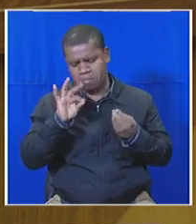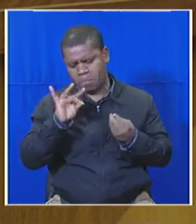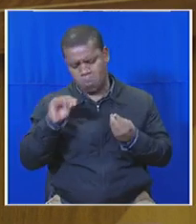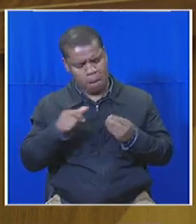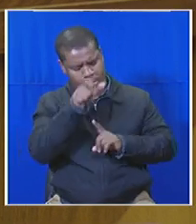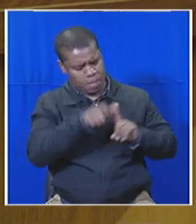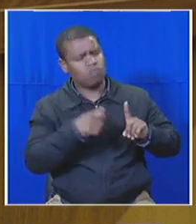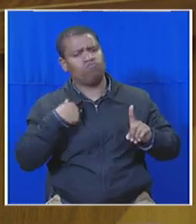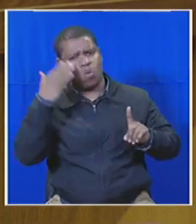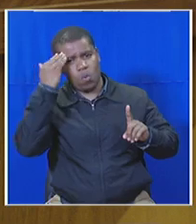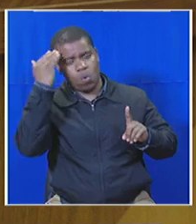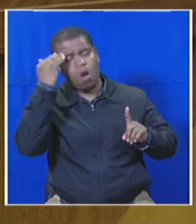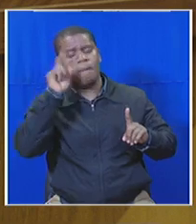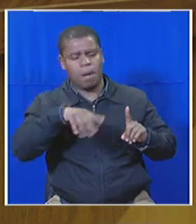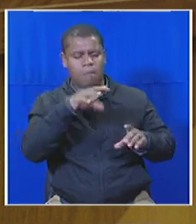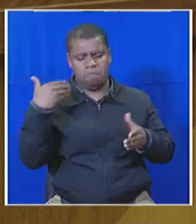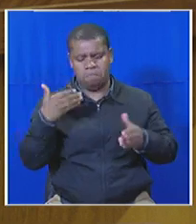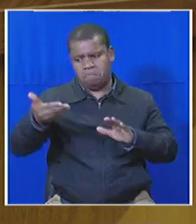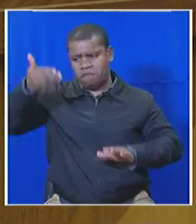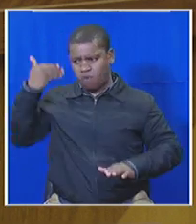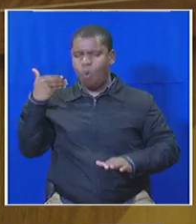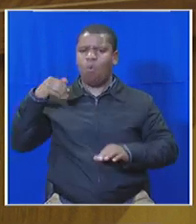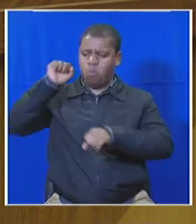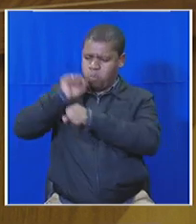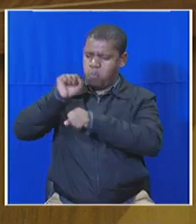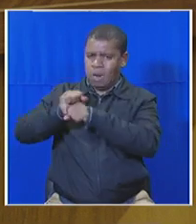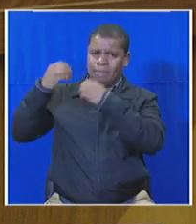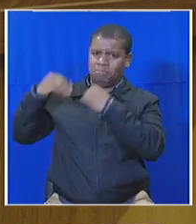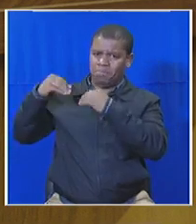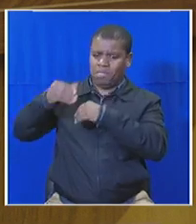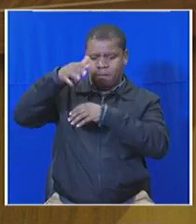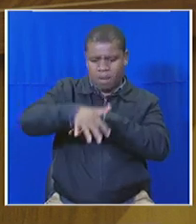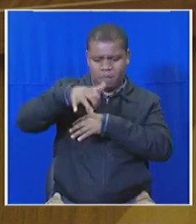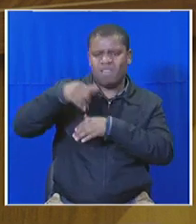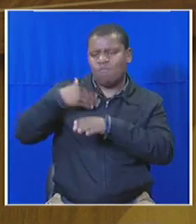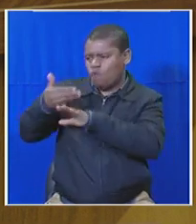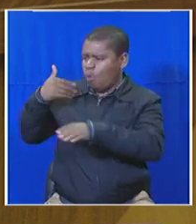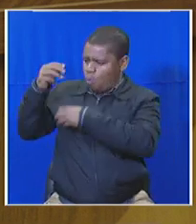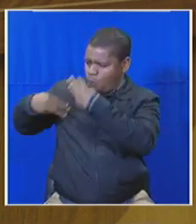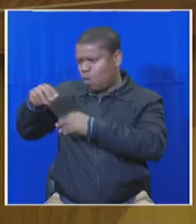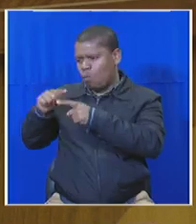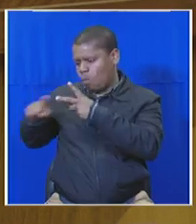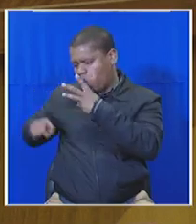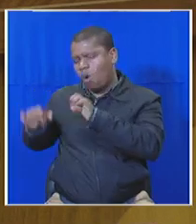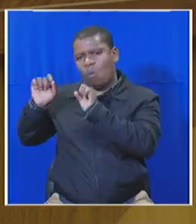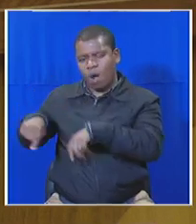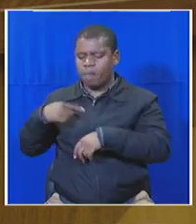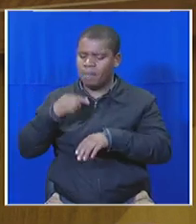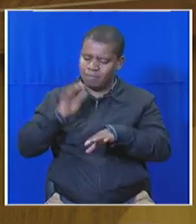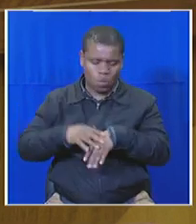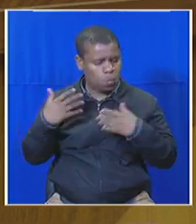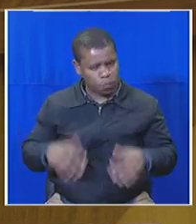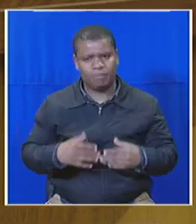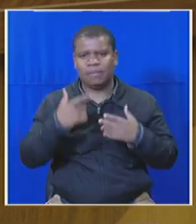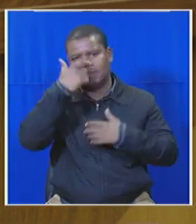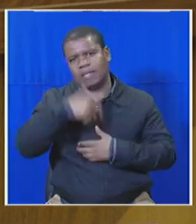get to hear who they have been before their busy time in Parliament, and it is an honour and a privilege, but a little sad too.